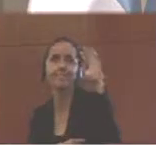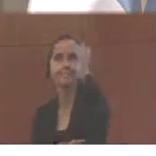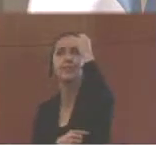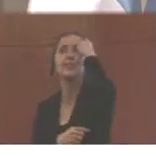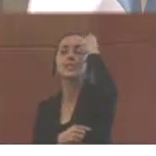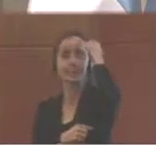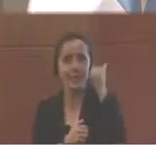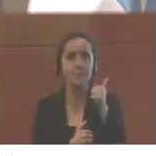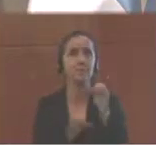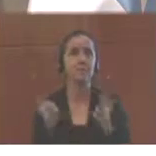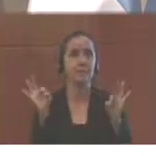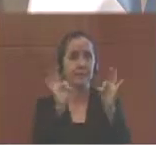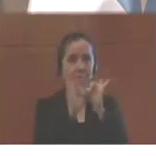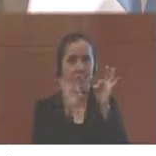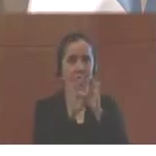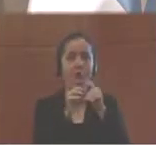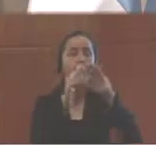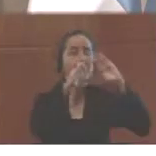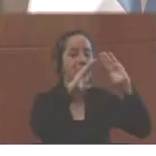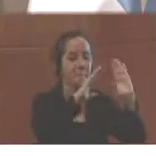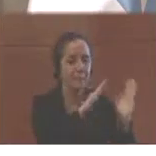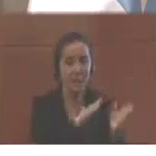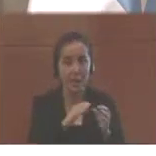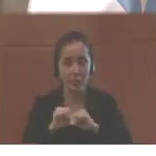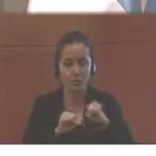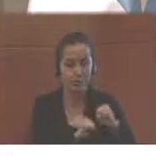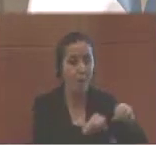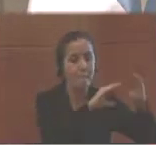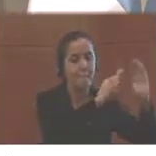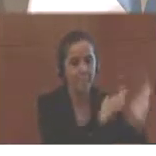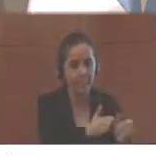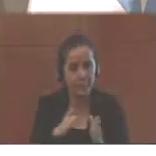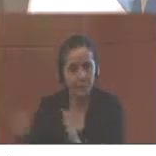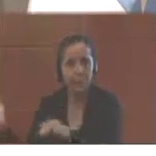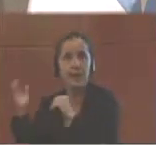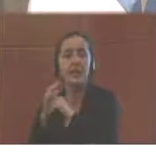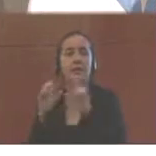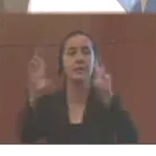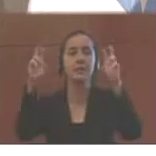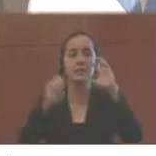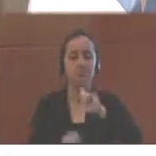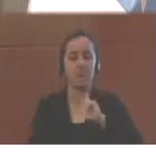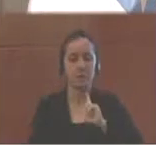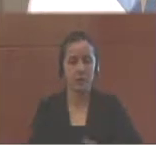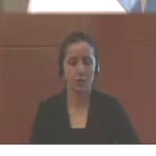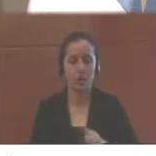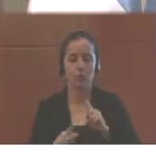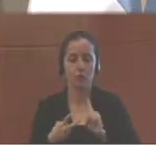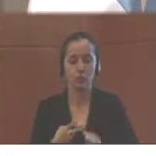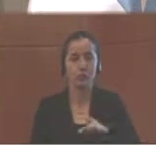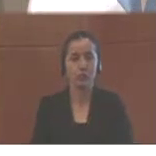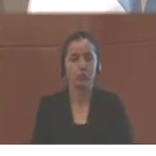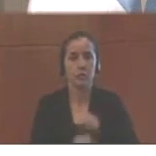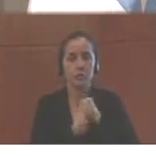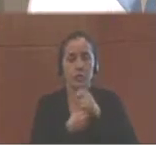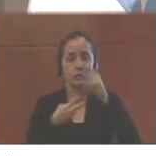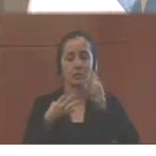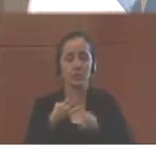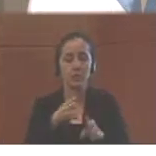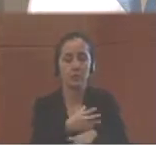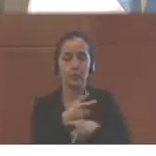society. For them, for plans to be developed for promoting health, security, and safety and